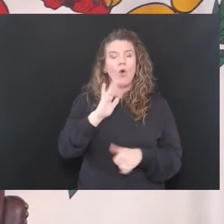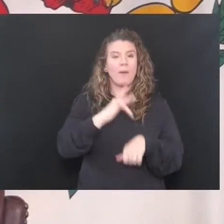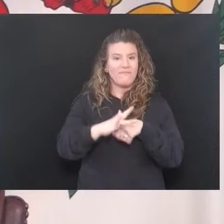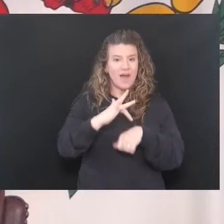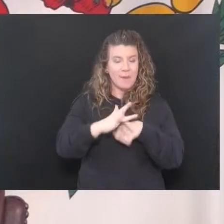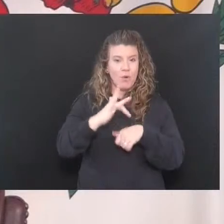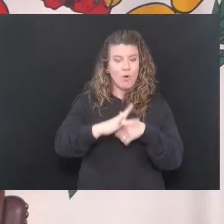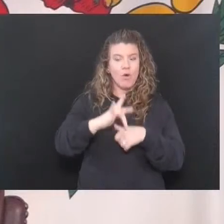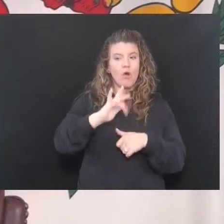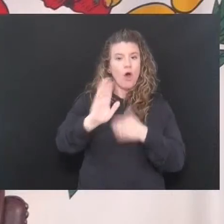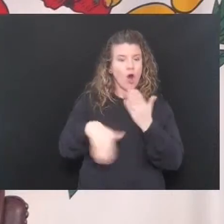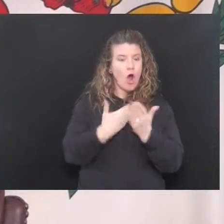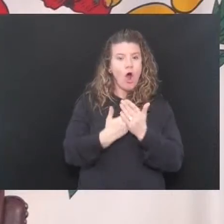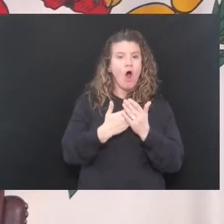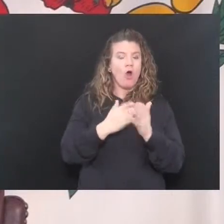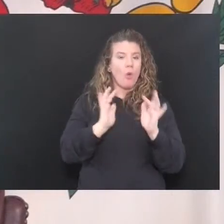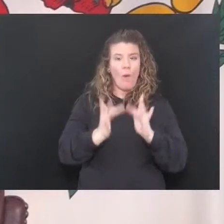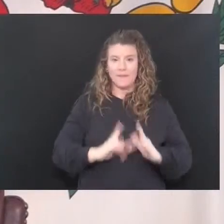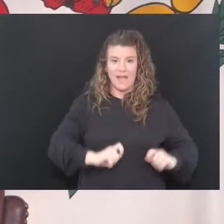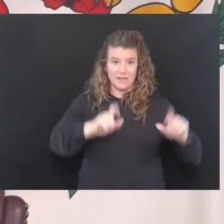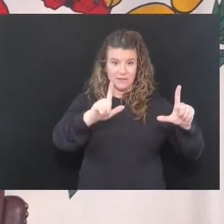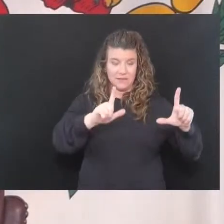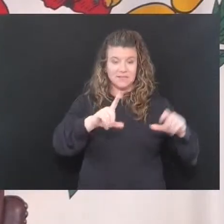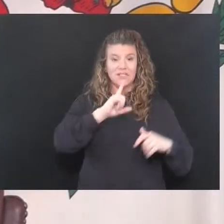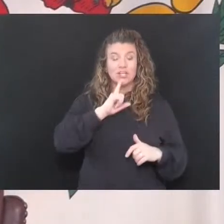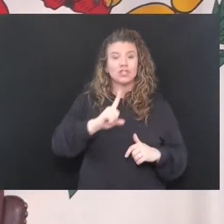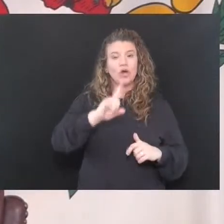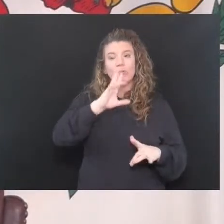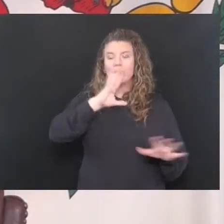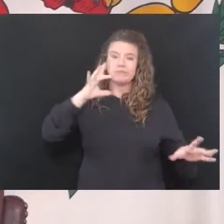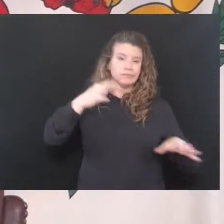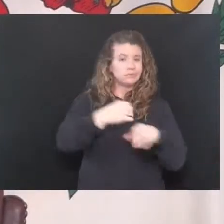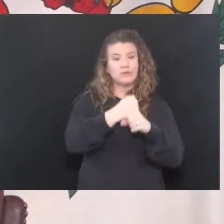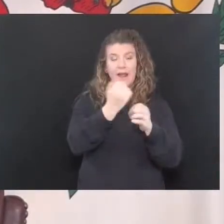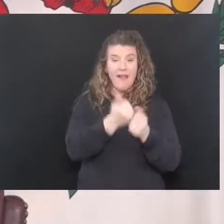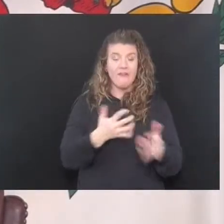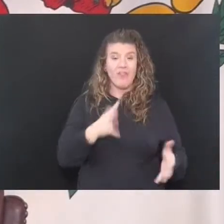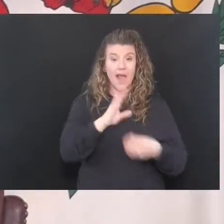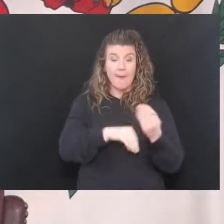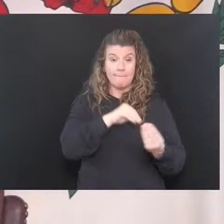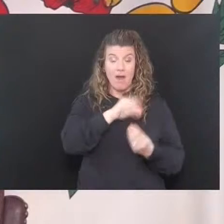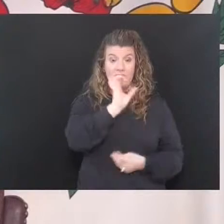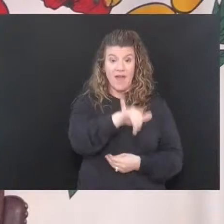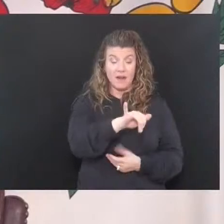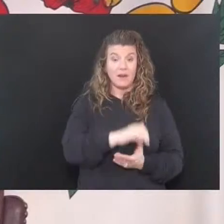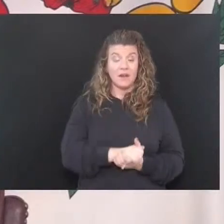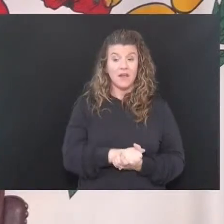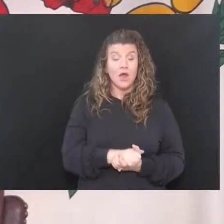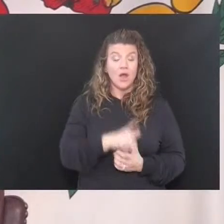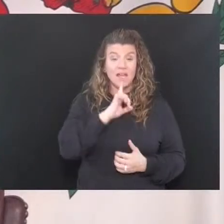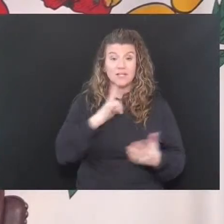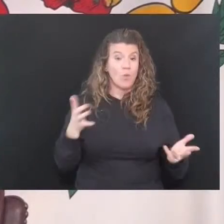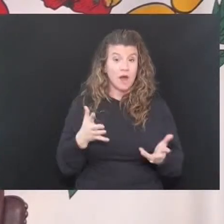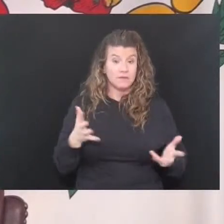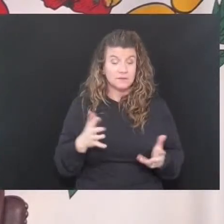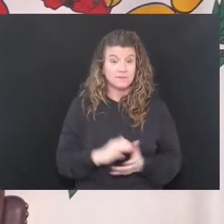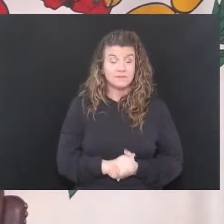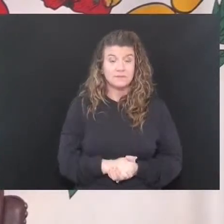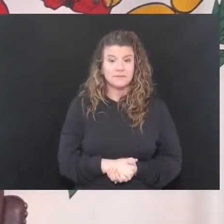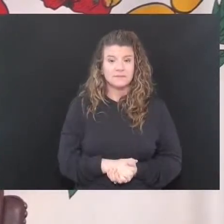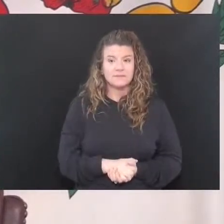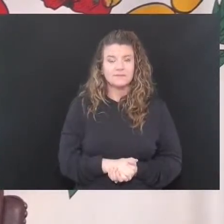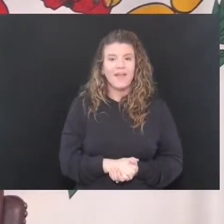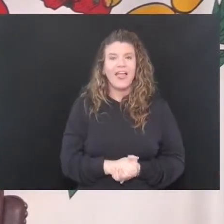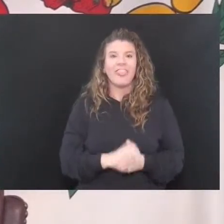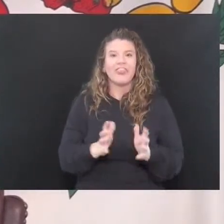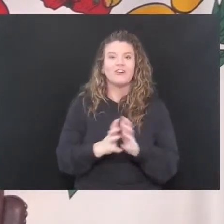available on all the website. So the net of the whole thing in regard to that is just one thing. There's a